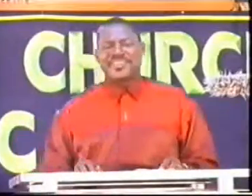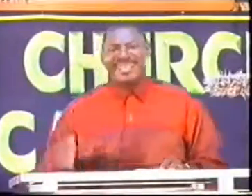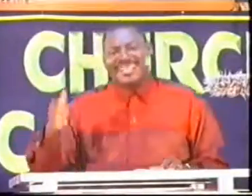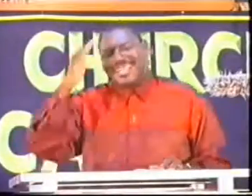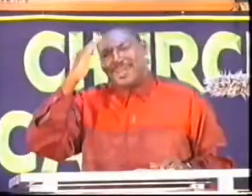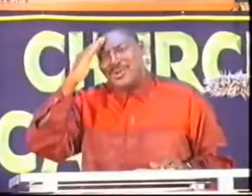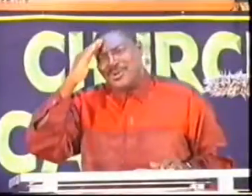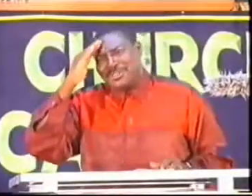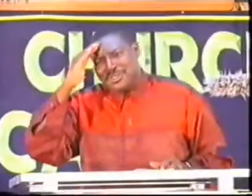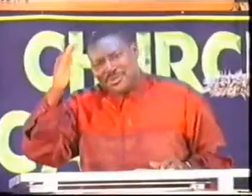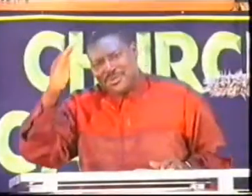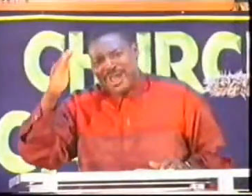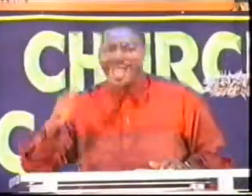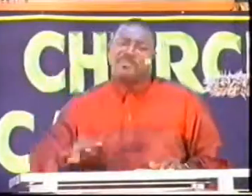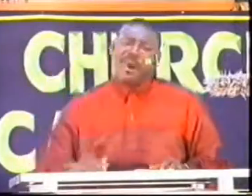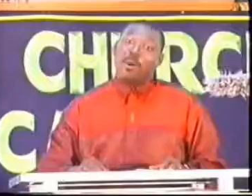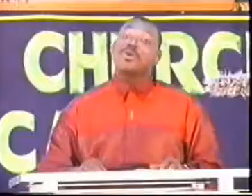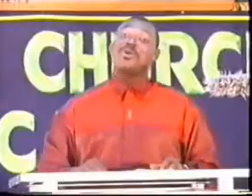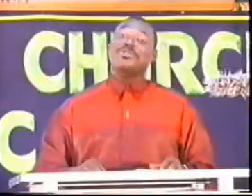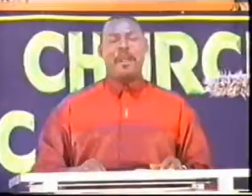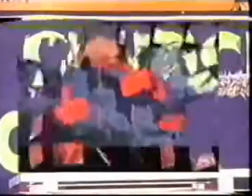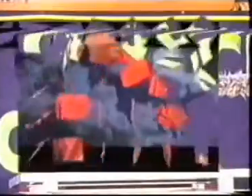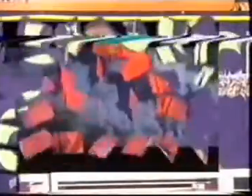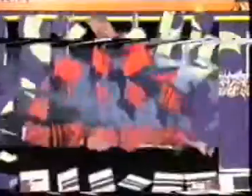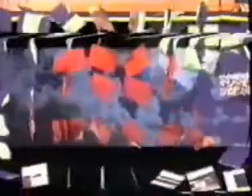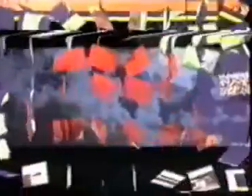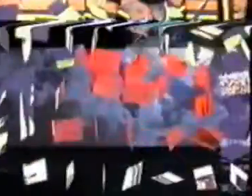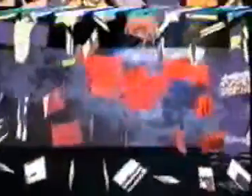of Christ salute you and be my good